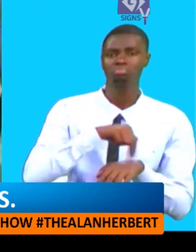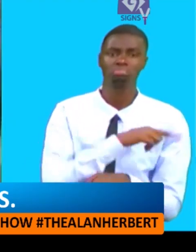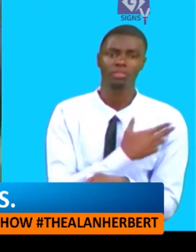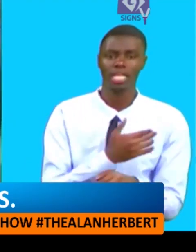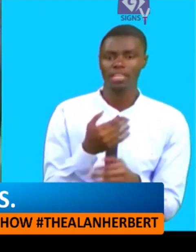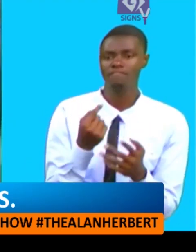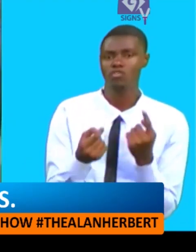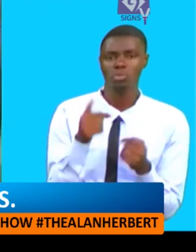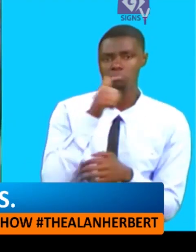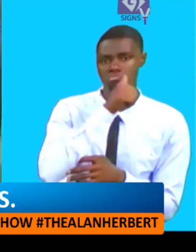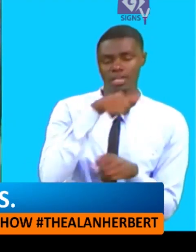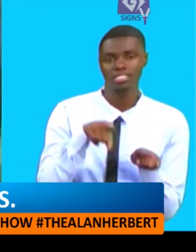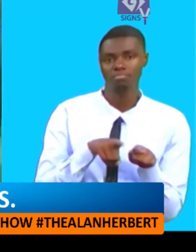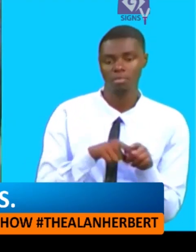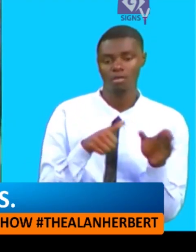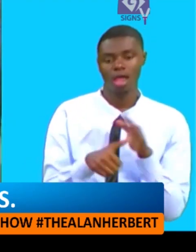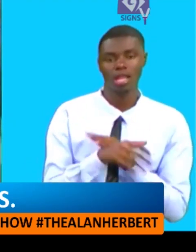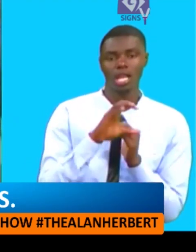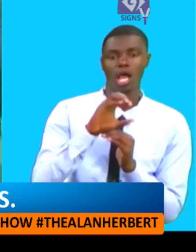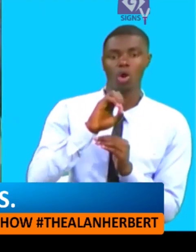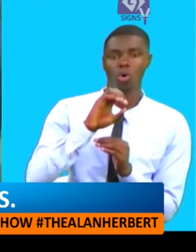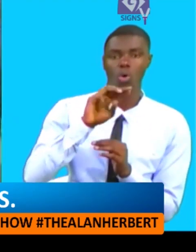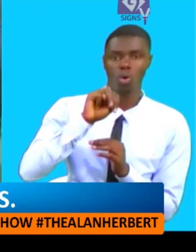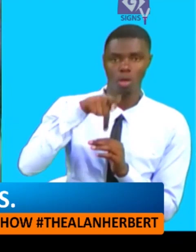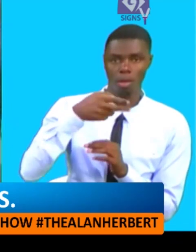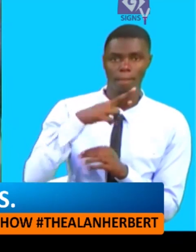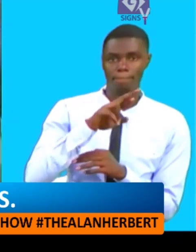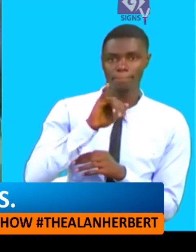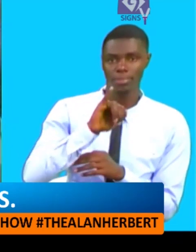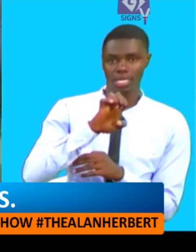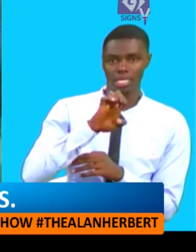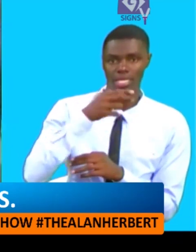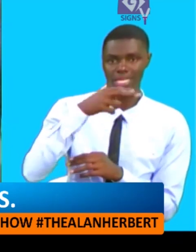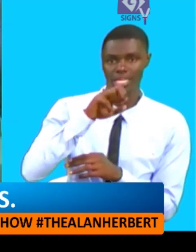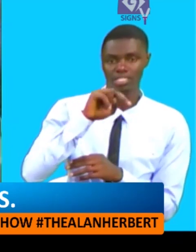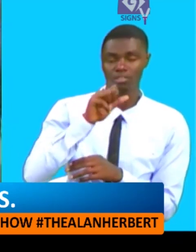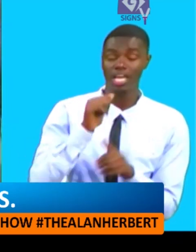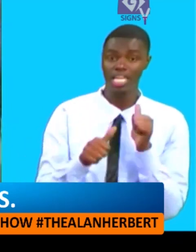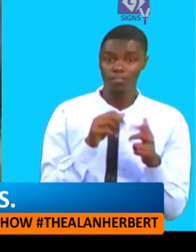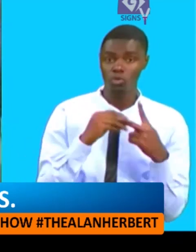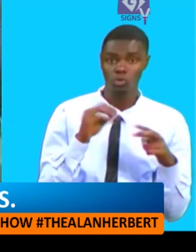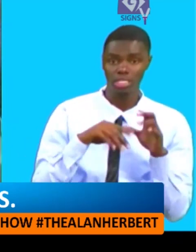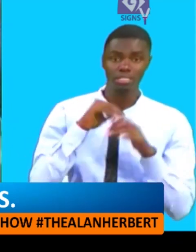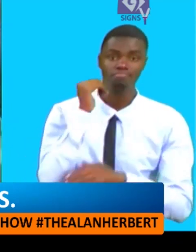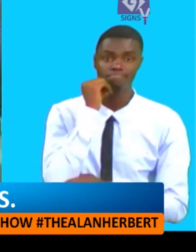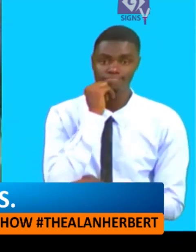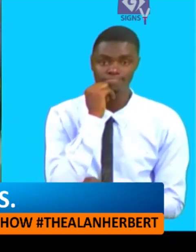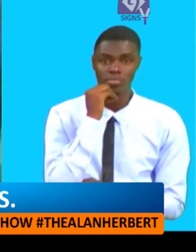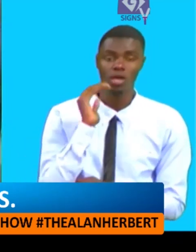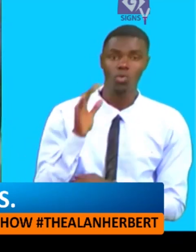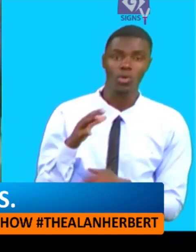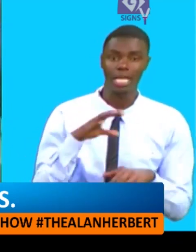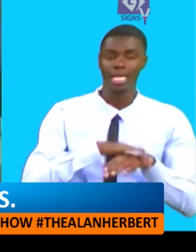private hospitals are also on under the comprehensive. So when you visit this facility, if you choose it as an outpatient center, you'll be able to get